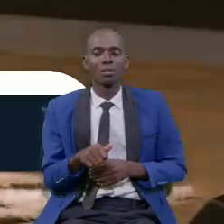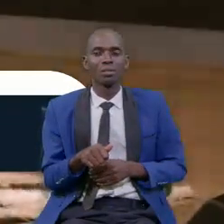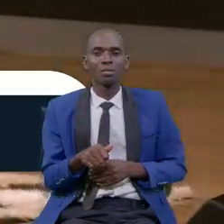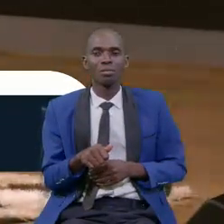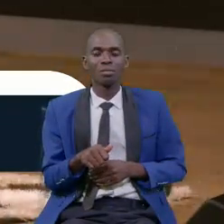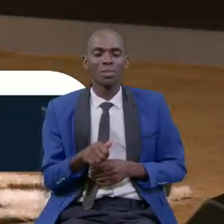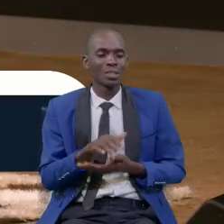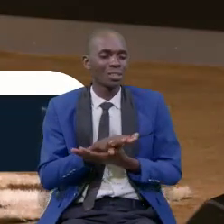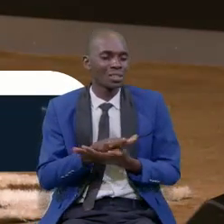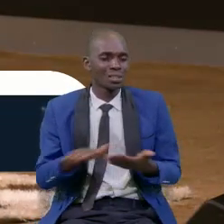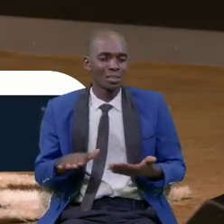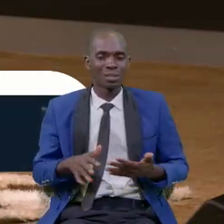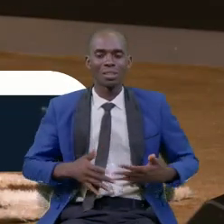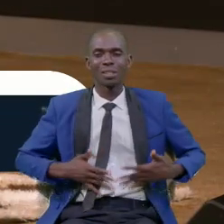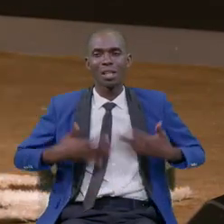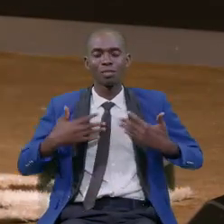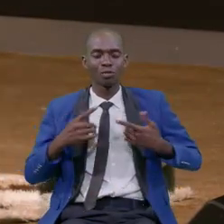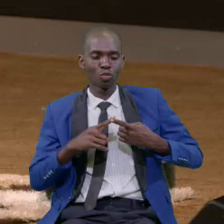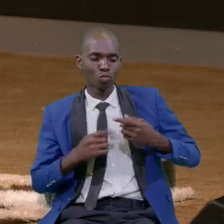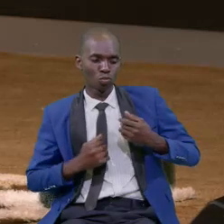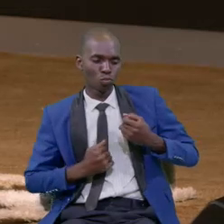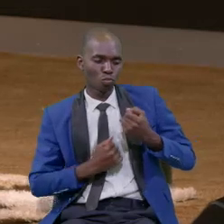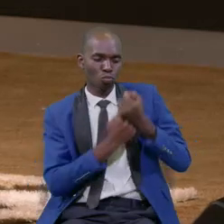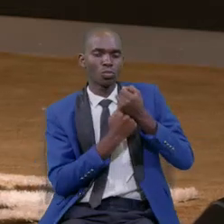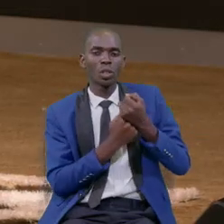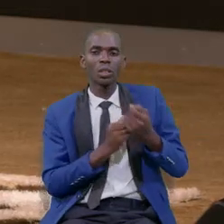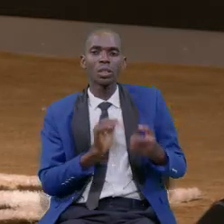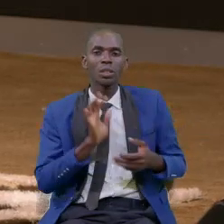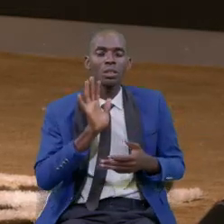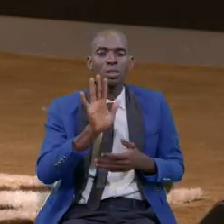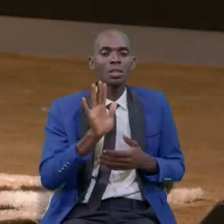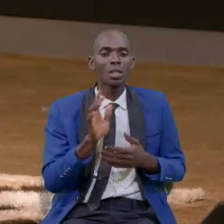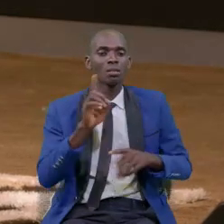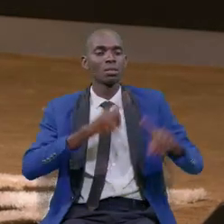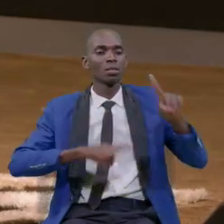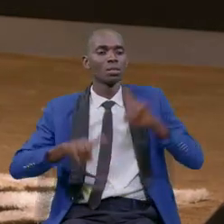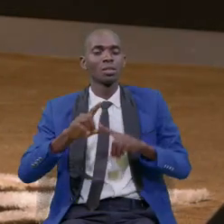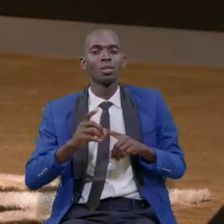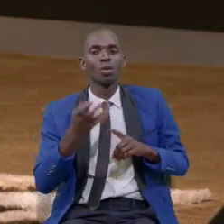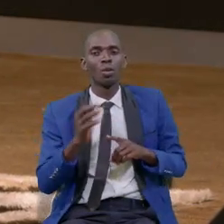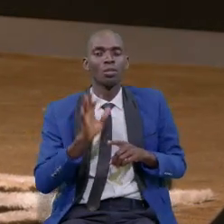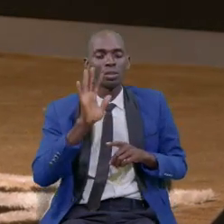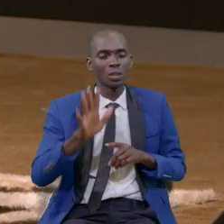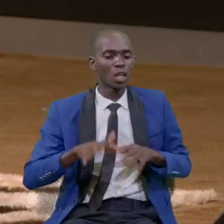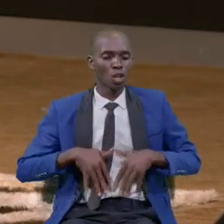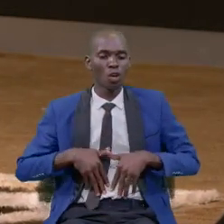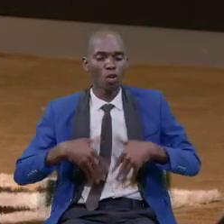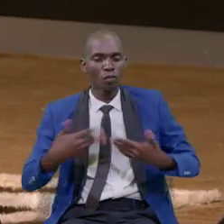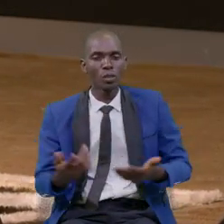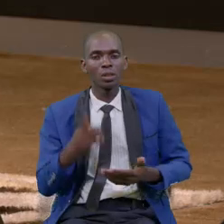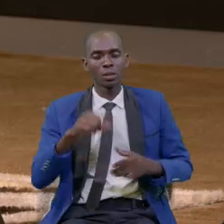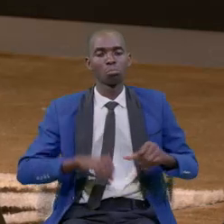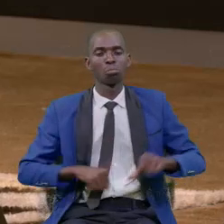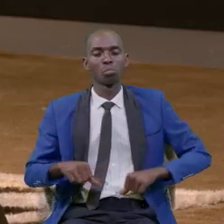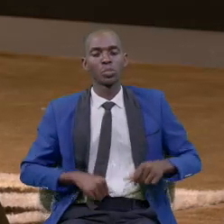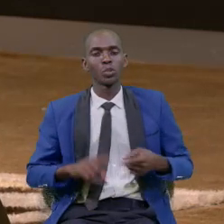clean life to back up the profession of the conversion they say they have. And in